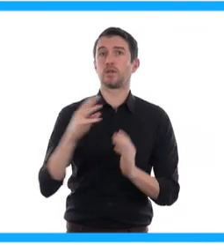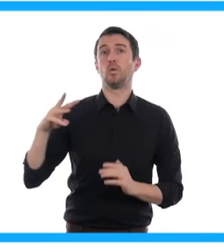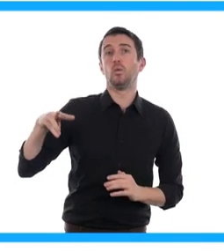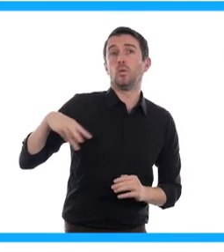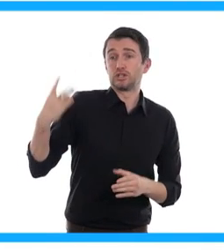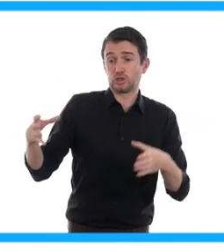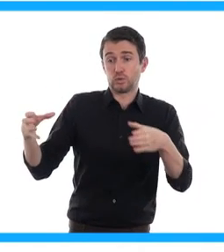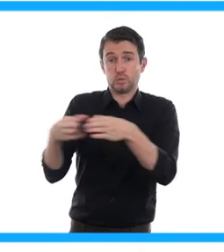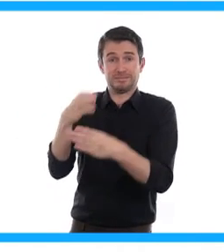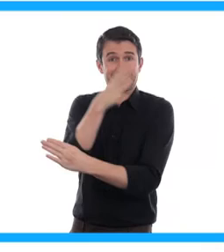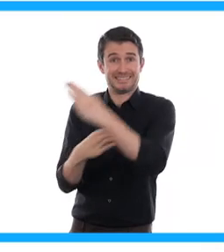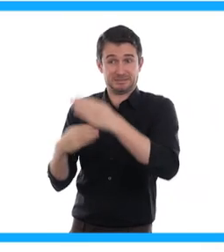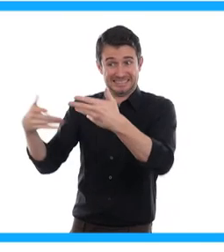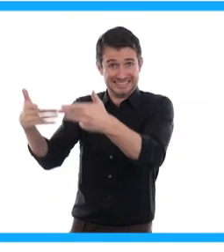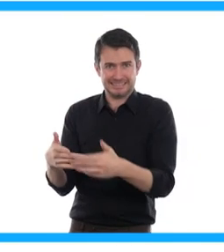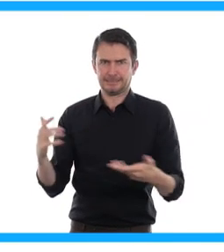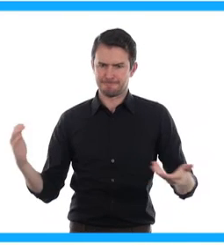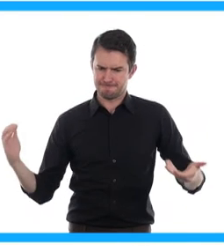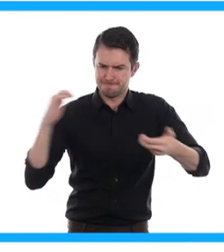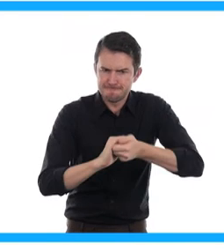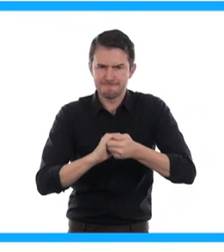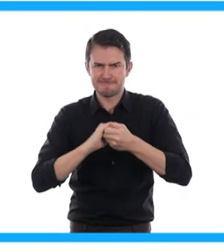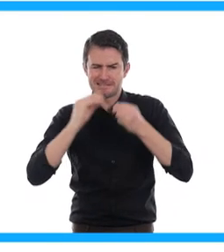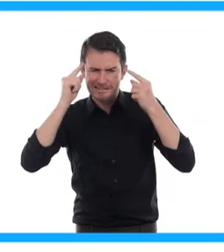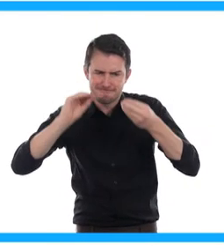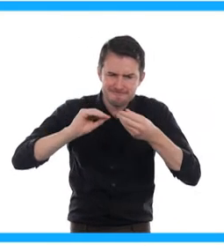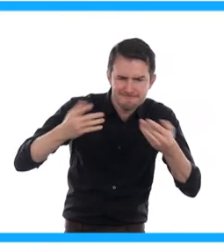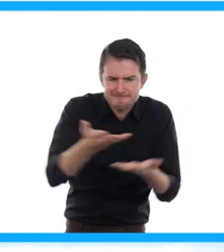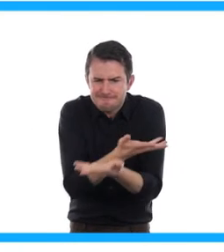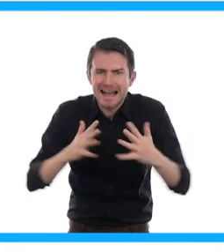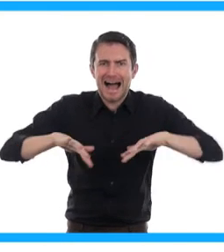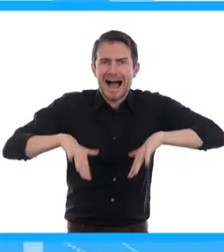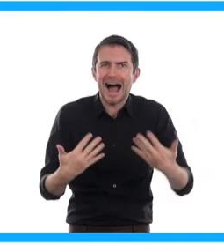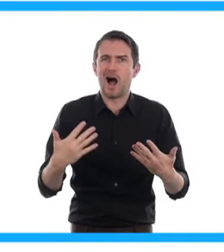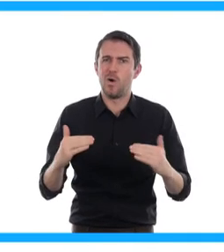of gathering information on child functioning and disability.